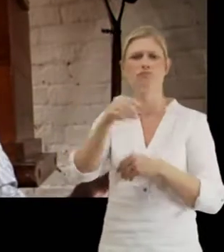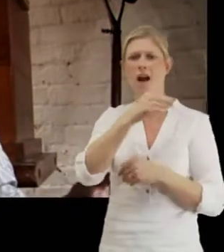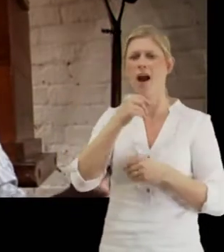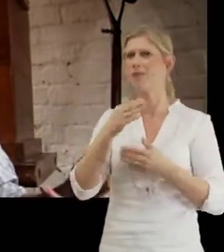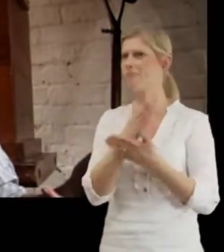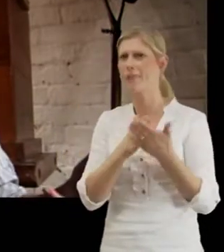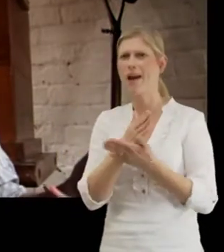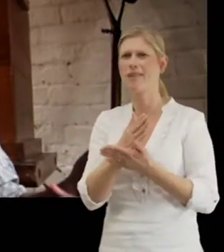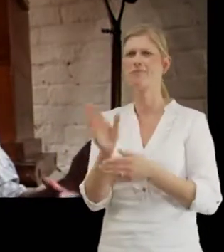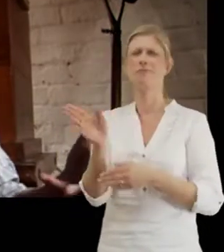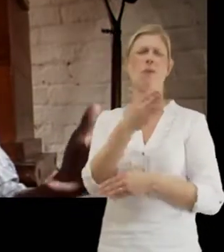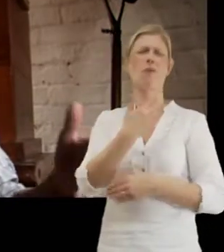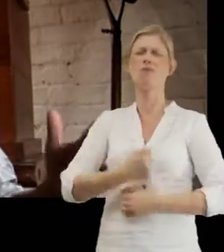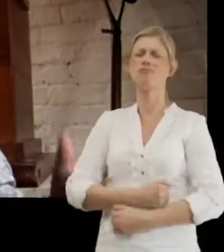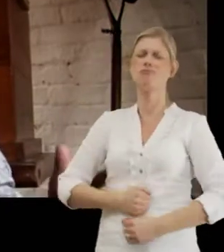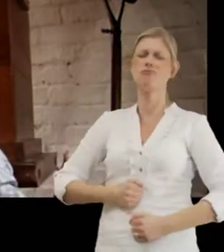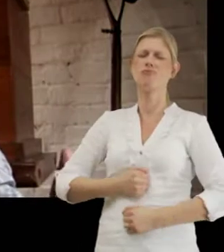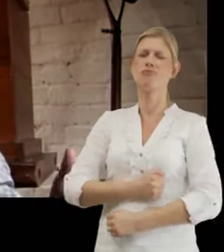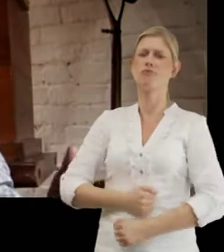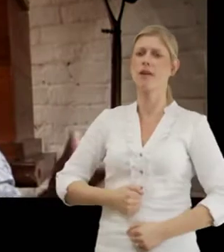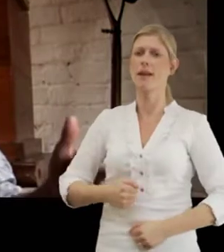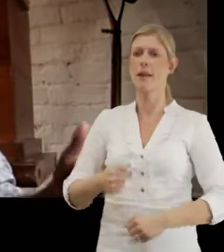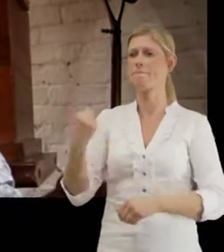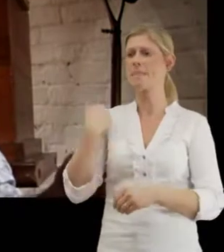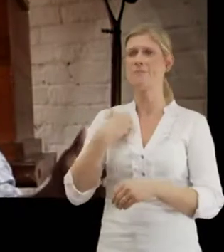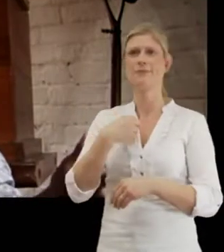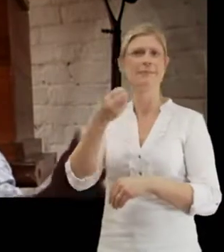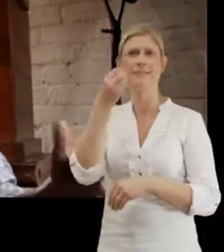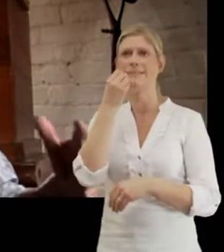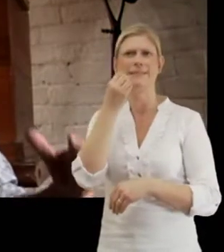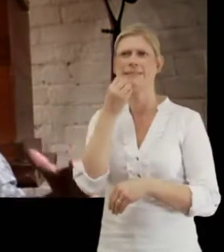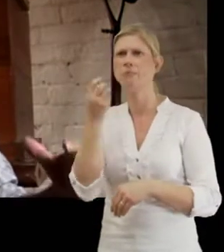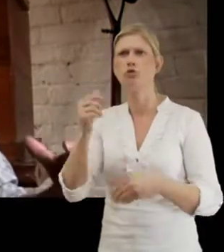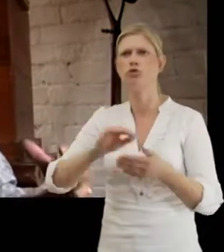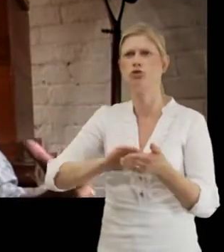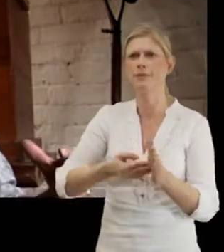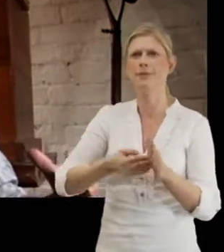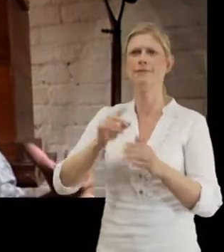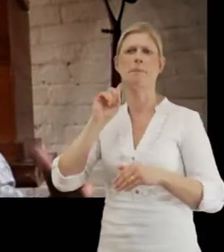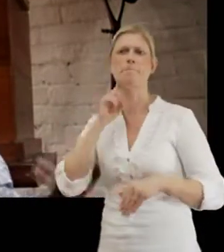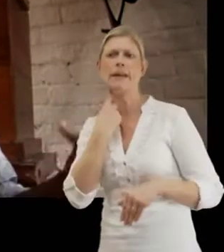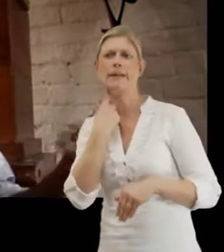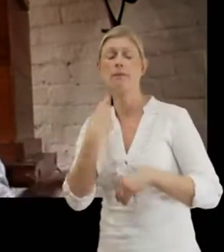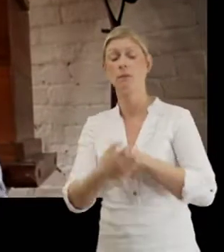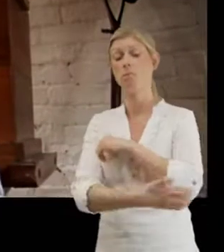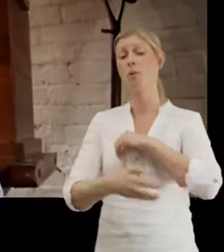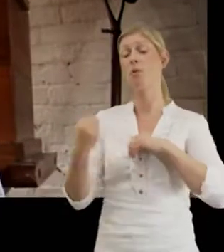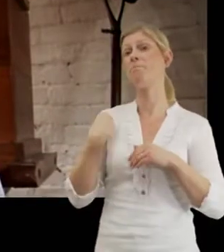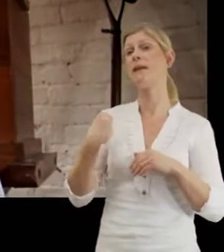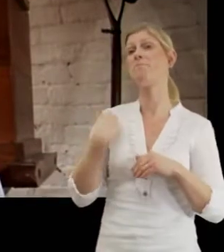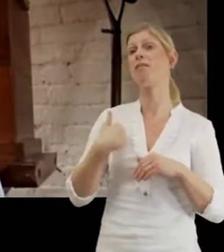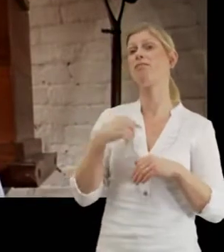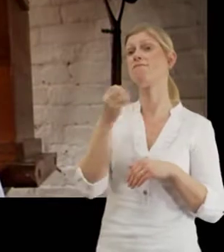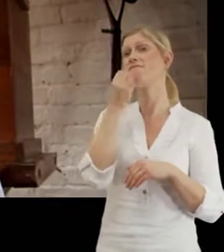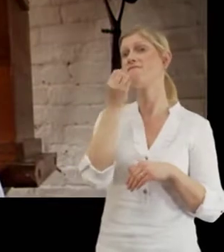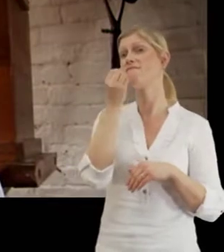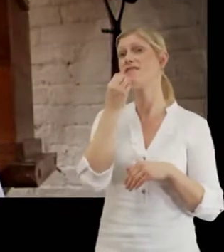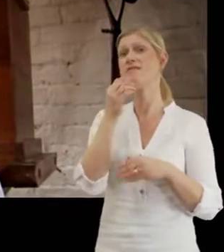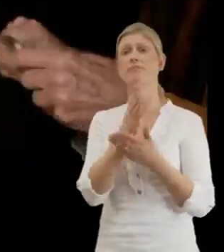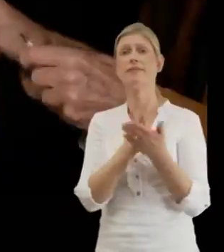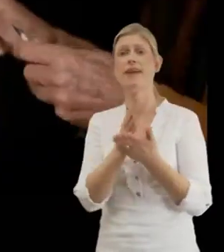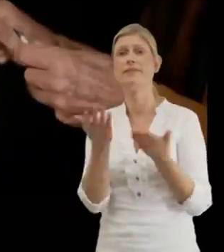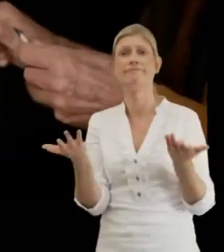bellies. And people ate hardly any cheese or meat or things like that. The poor ate bread. No wind, no power, no flour, no